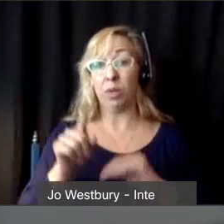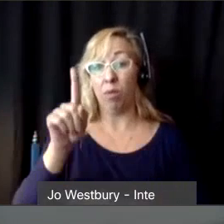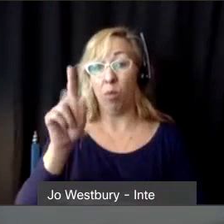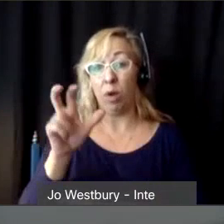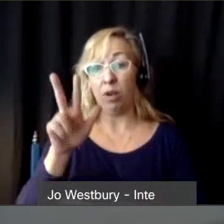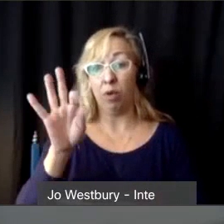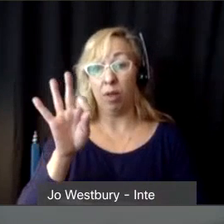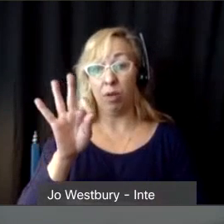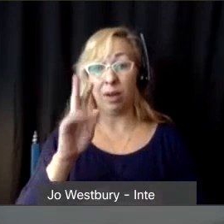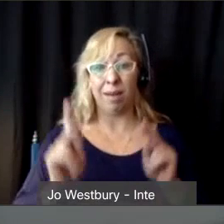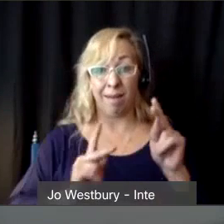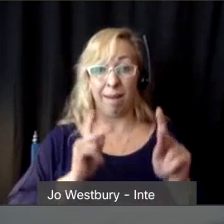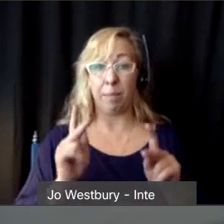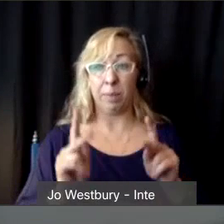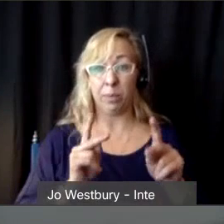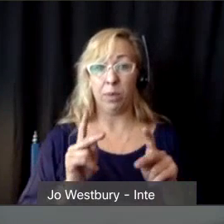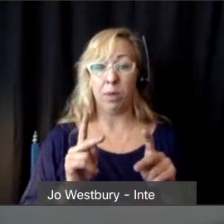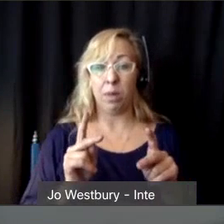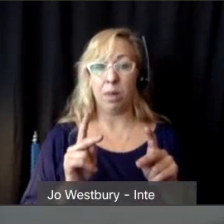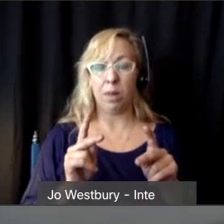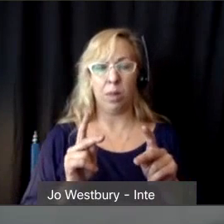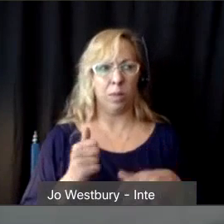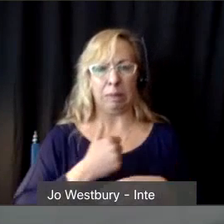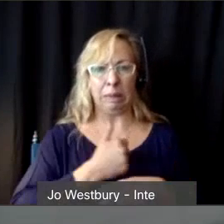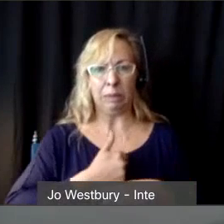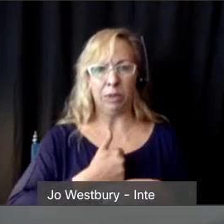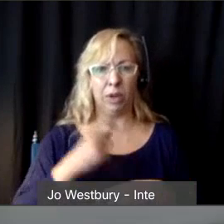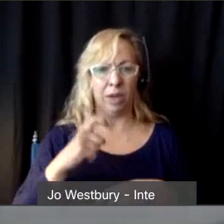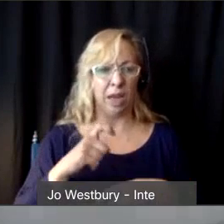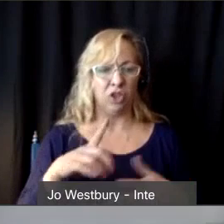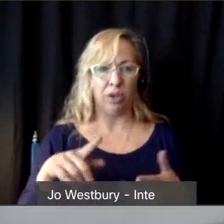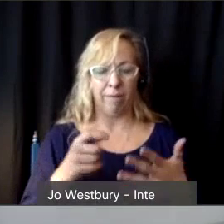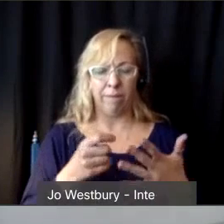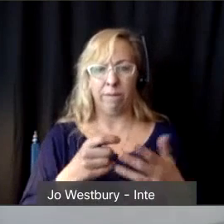139 people, and I'm sorry, I should have reduced that by